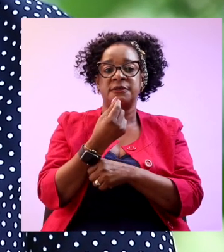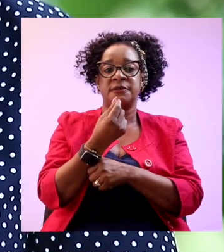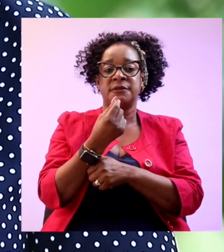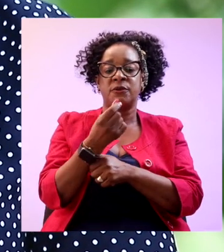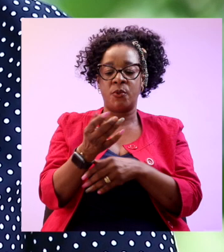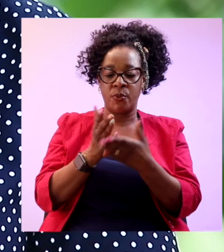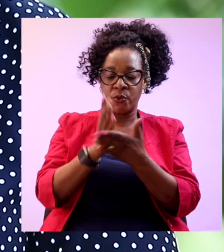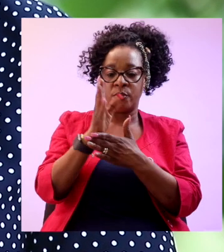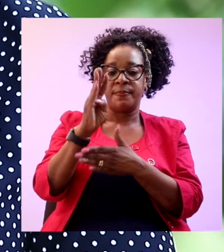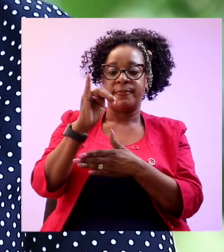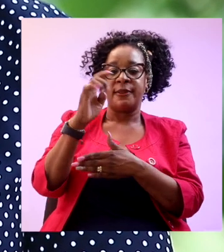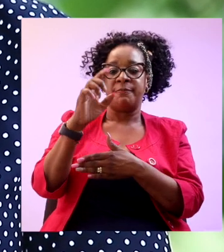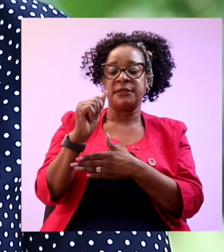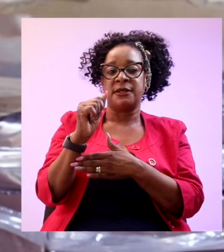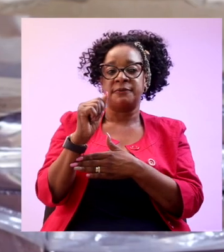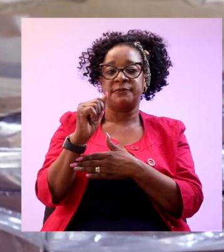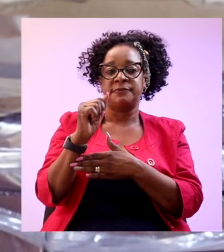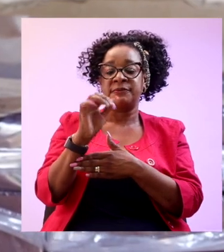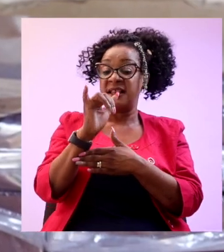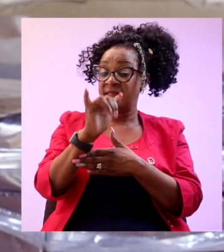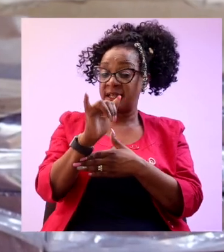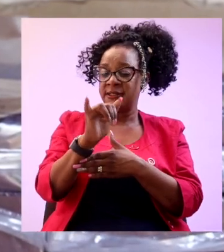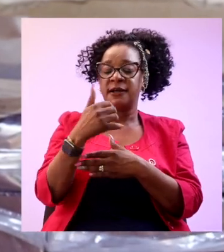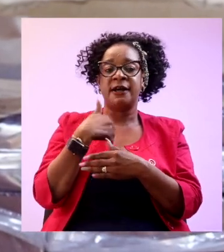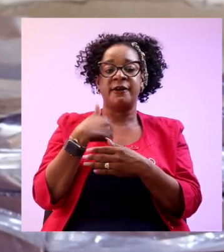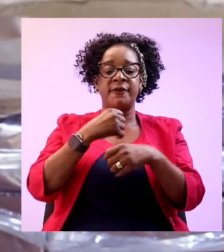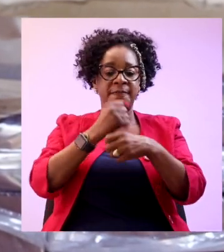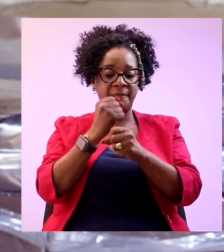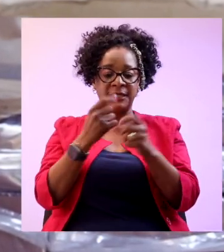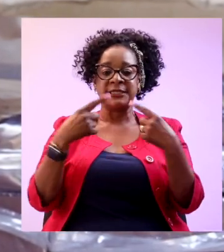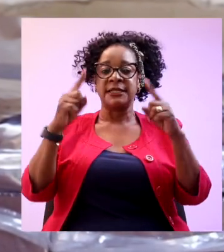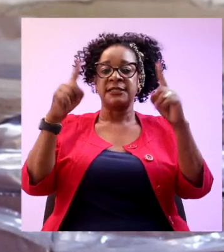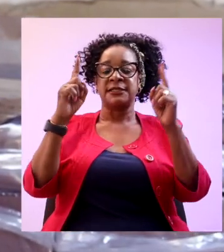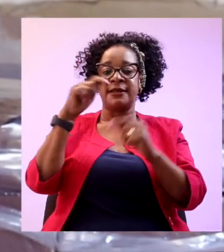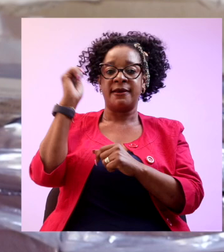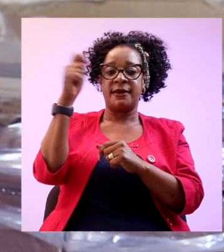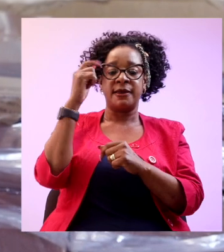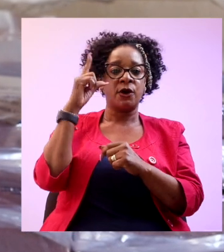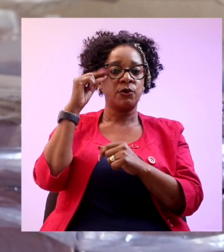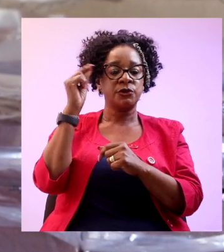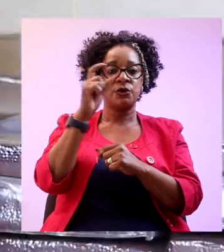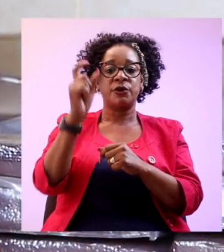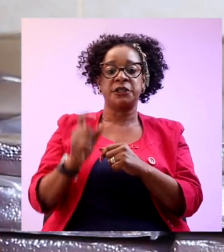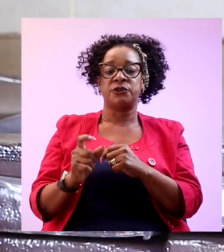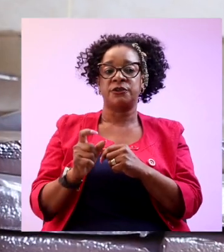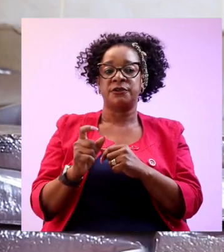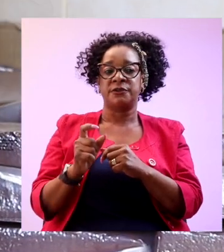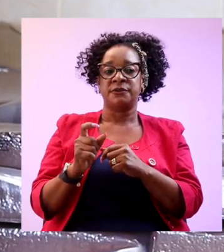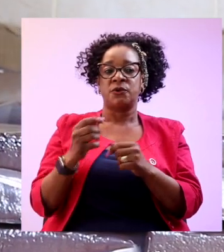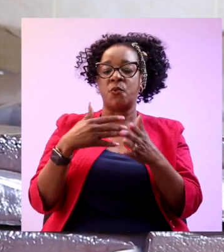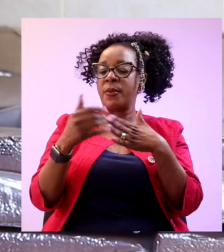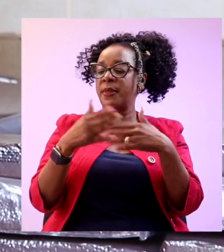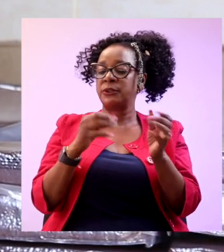kupitia mmea huu wa Bixa. While Bixa production has been a resounding success in Kenya's coastal region, it has